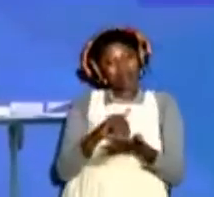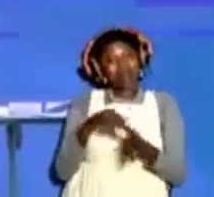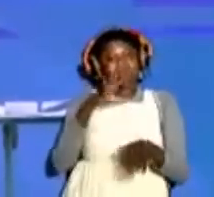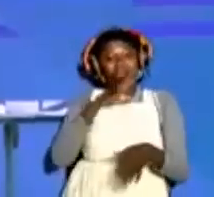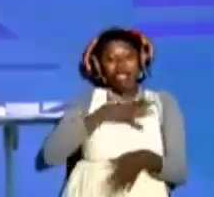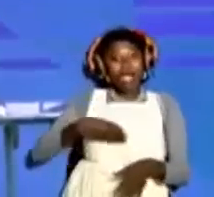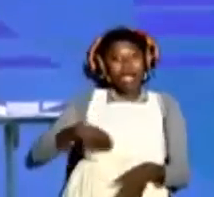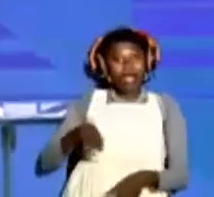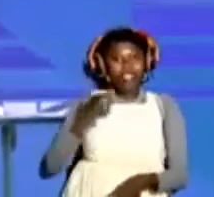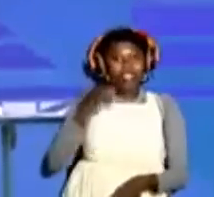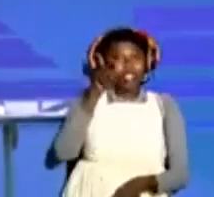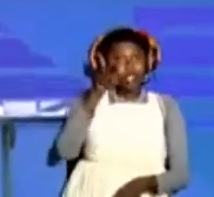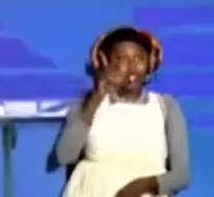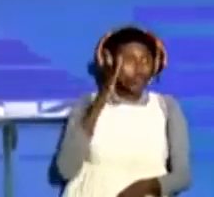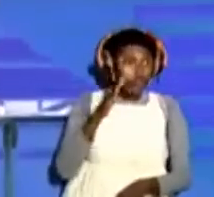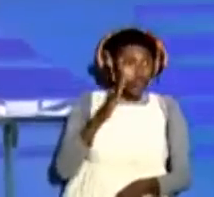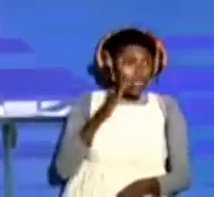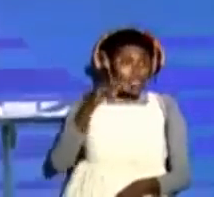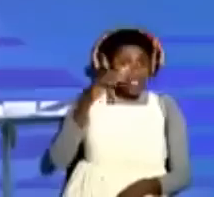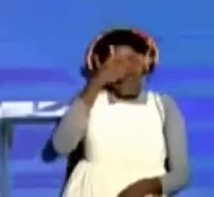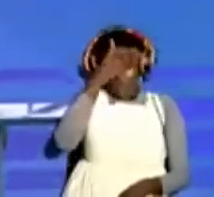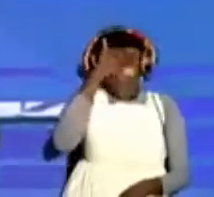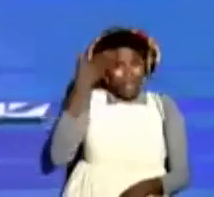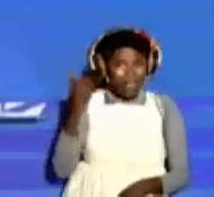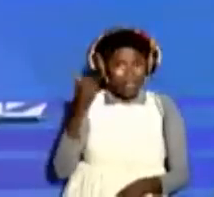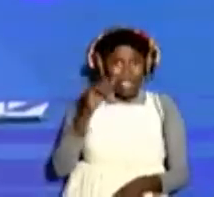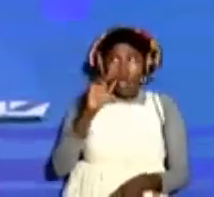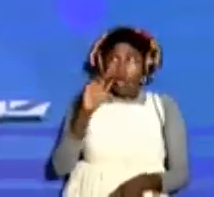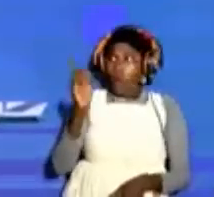It makes you temporarily to forget where you are coming from.